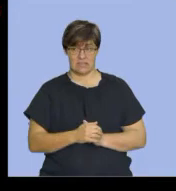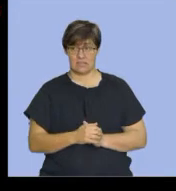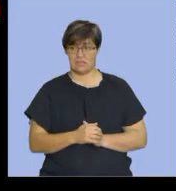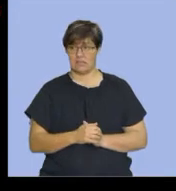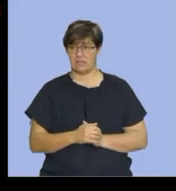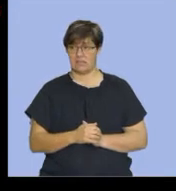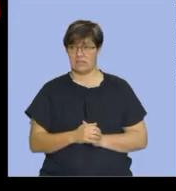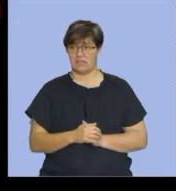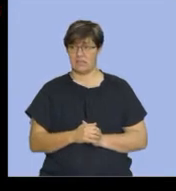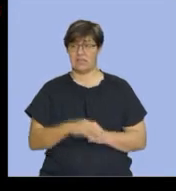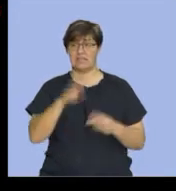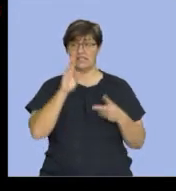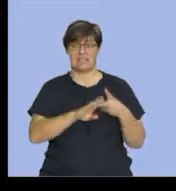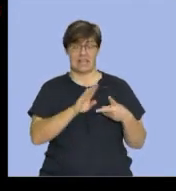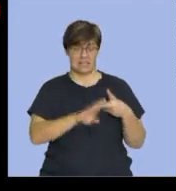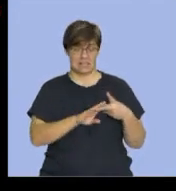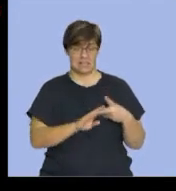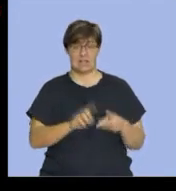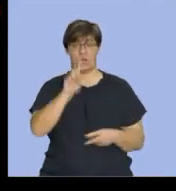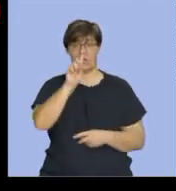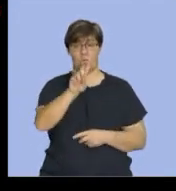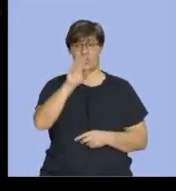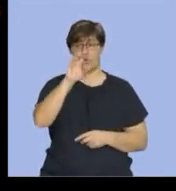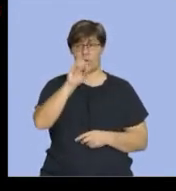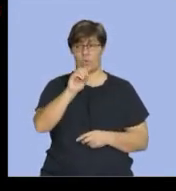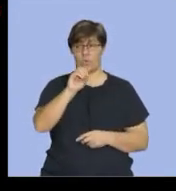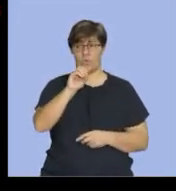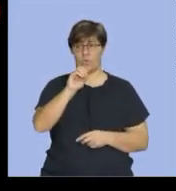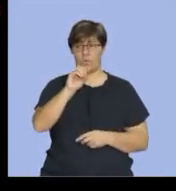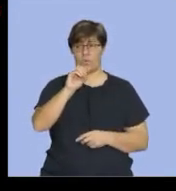112,76. The second one is